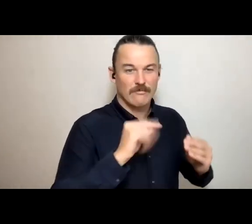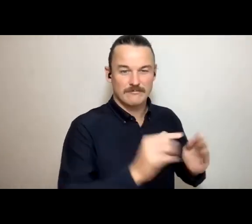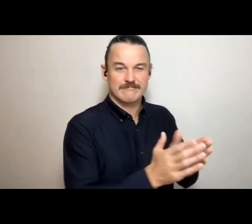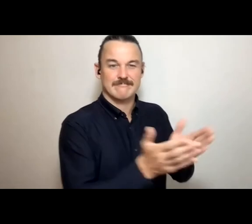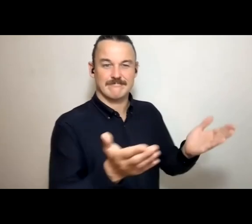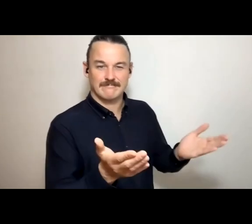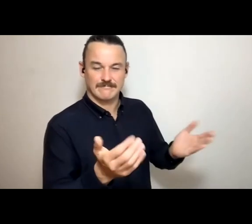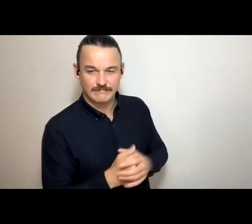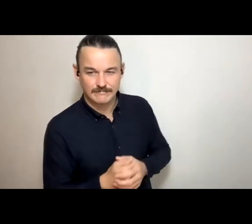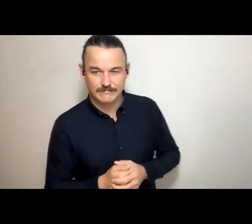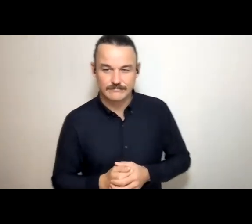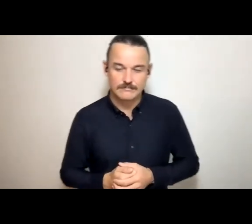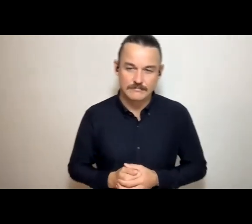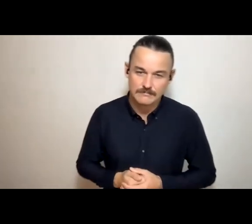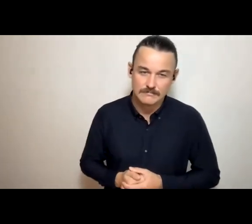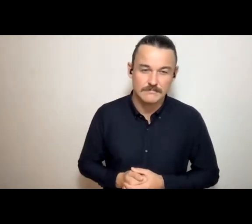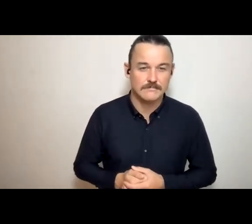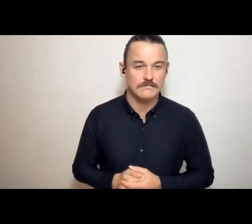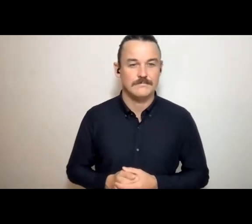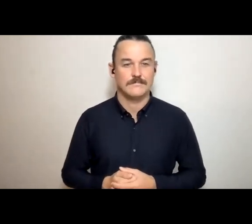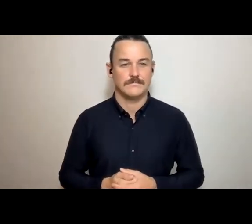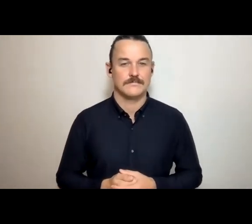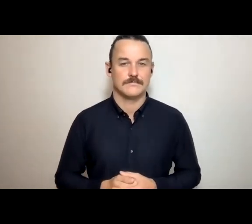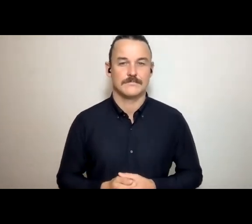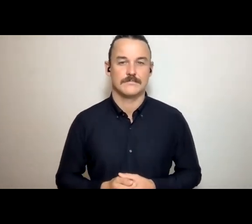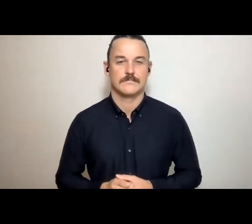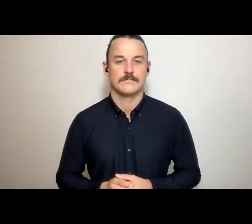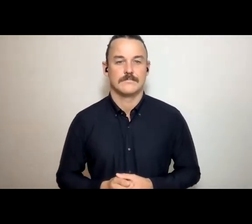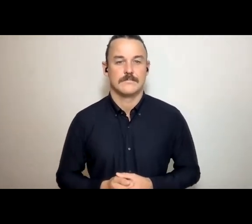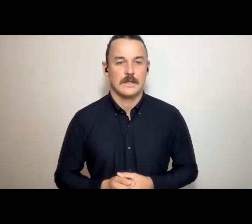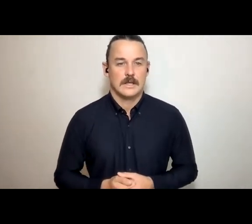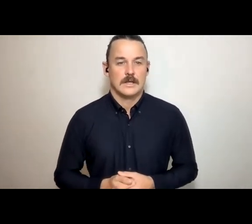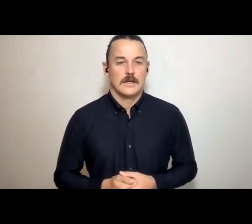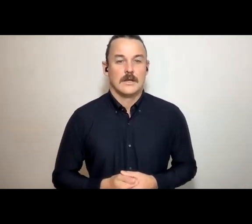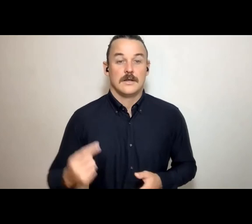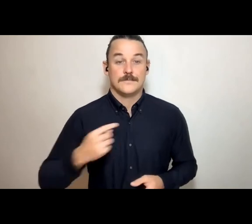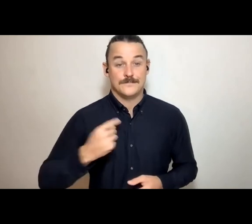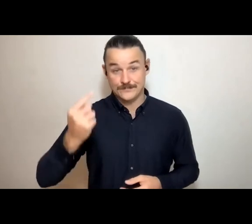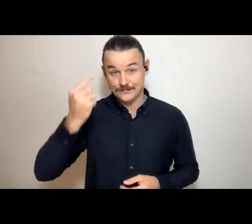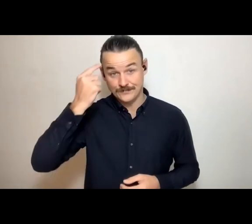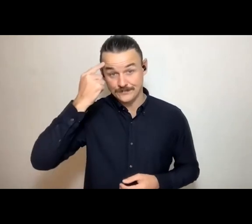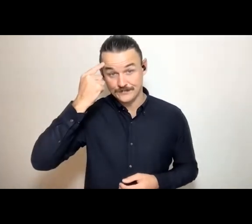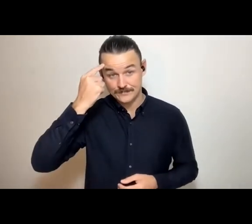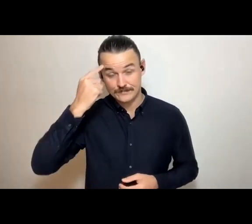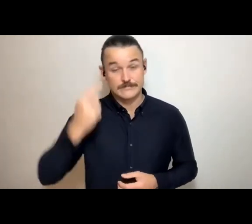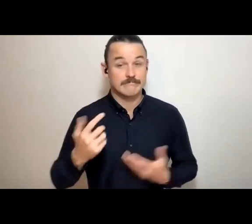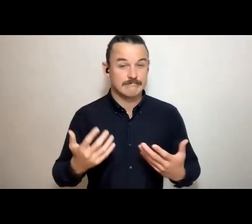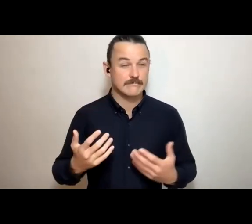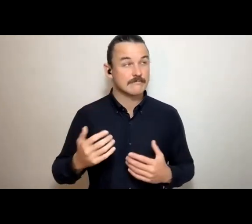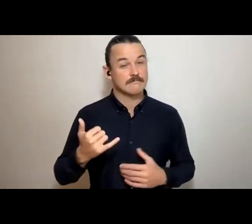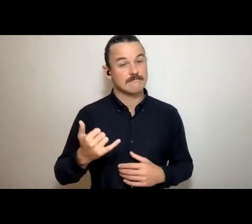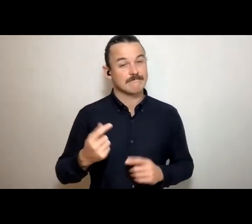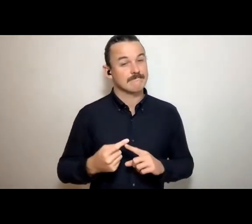thinking sociological ways. Um, and so I think that, um, I think thinking back about,